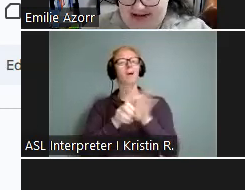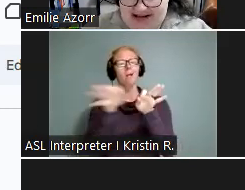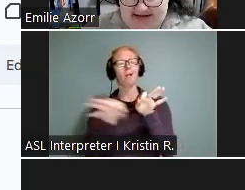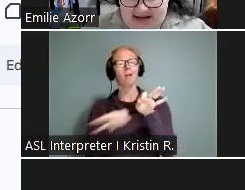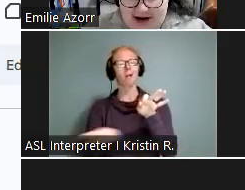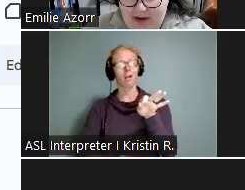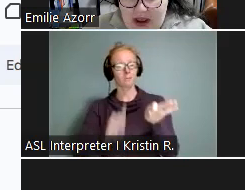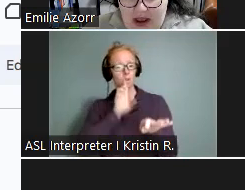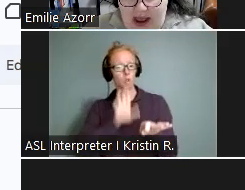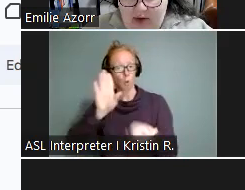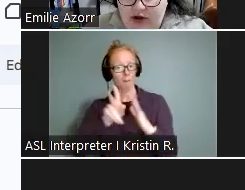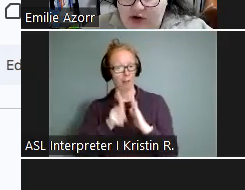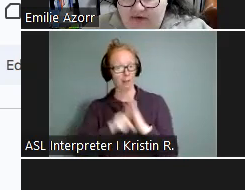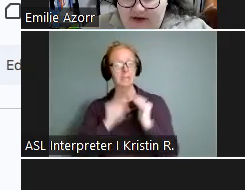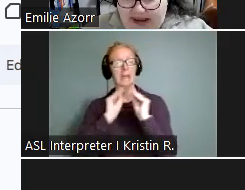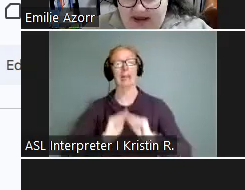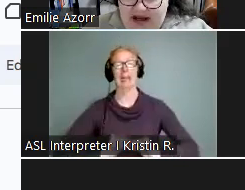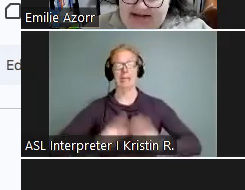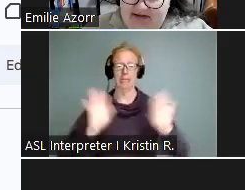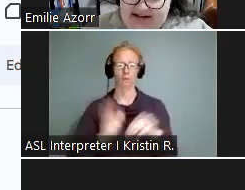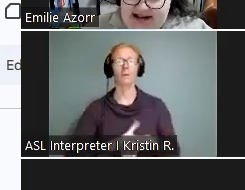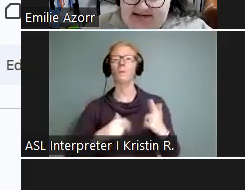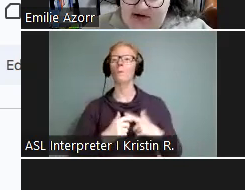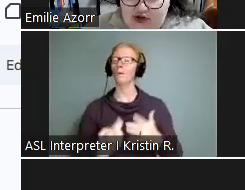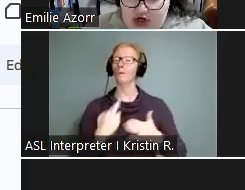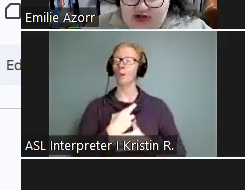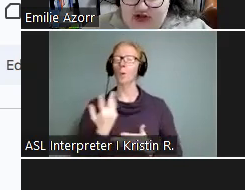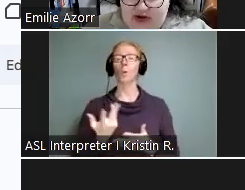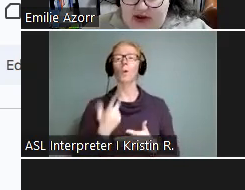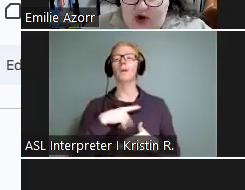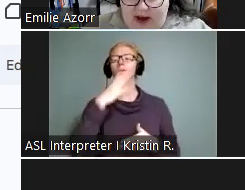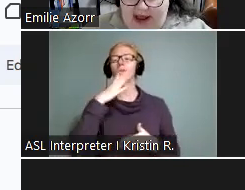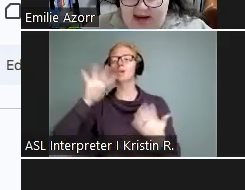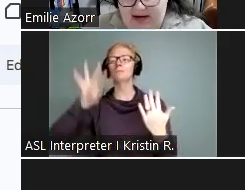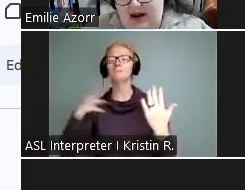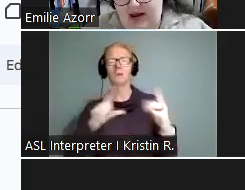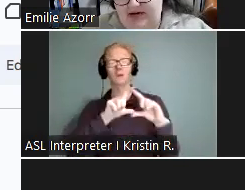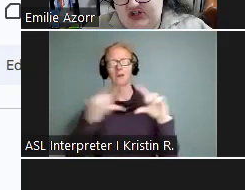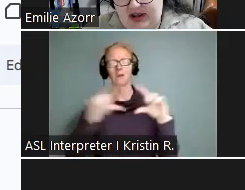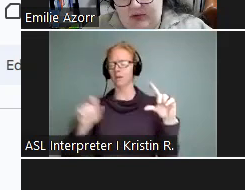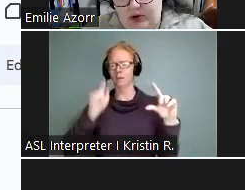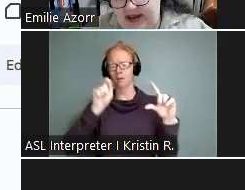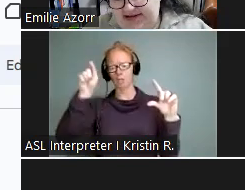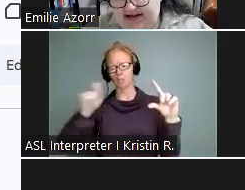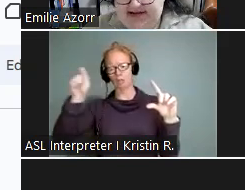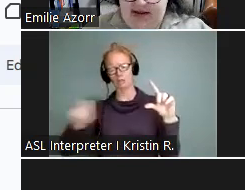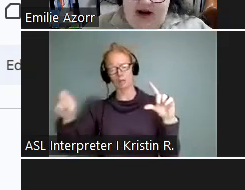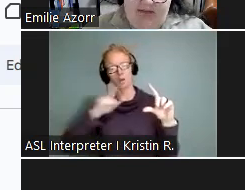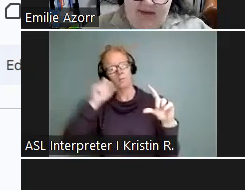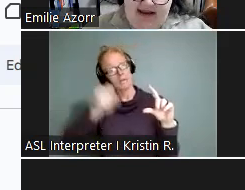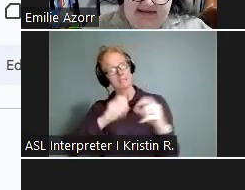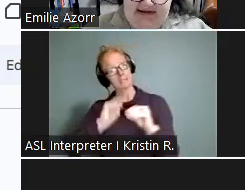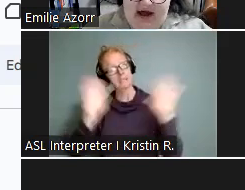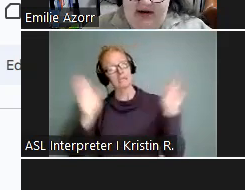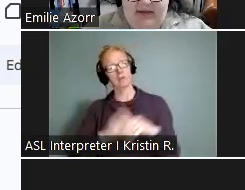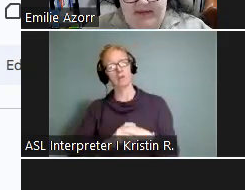of your policy is clear. And when you're reviewing it, it's got this nice little chart so you can go by and check, well, yes, it is